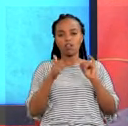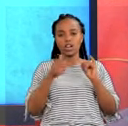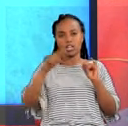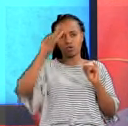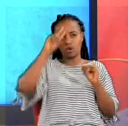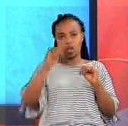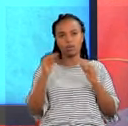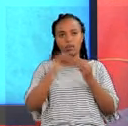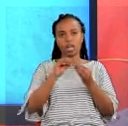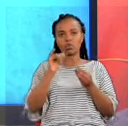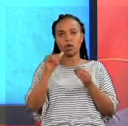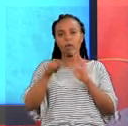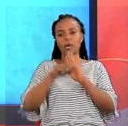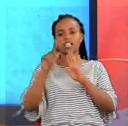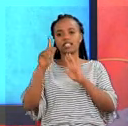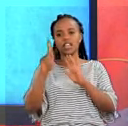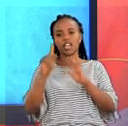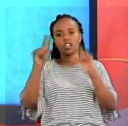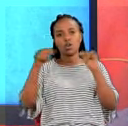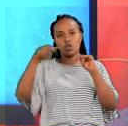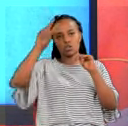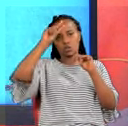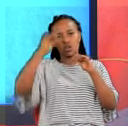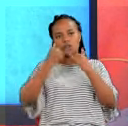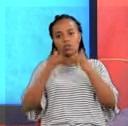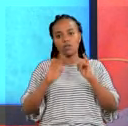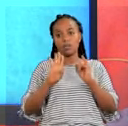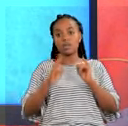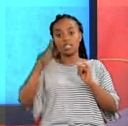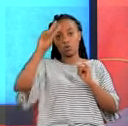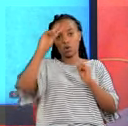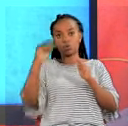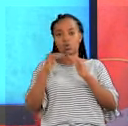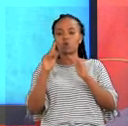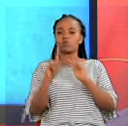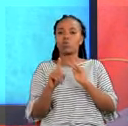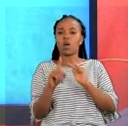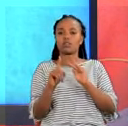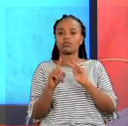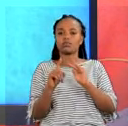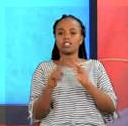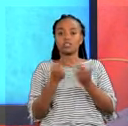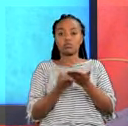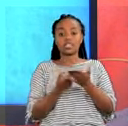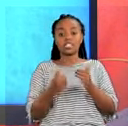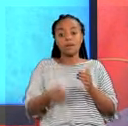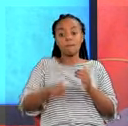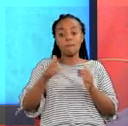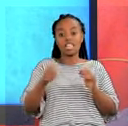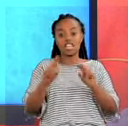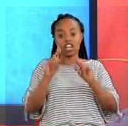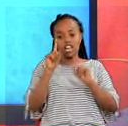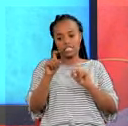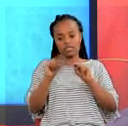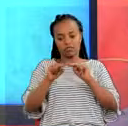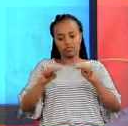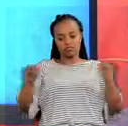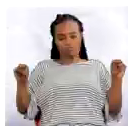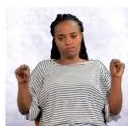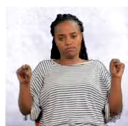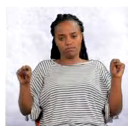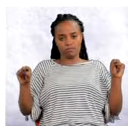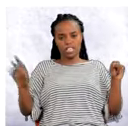y minus k the whole squared over b squared is equal to 1. This equation of ellipse whose major axis is horizontal